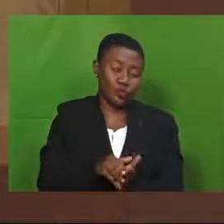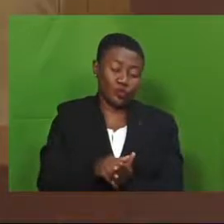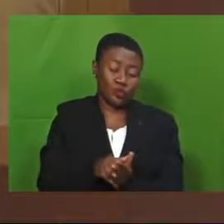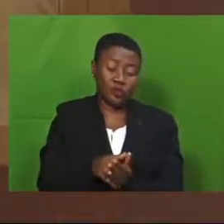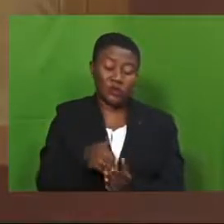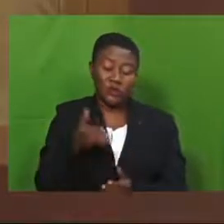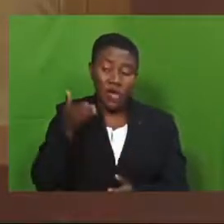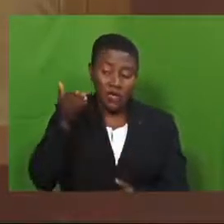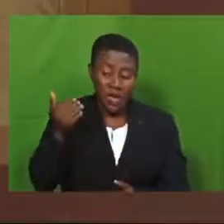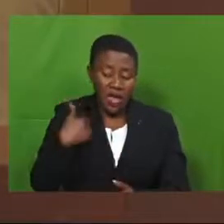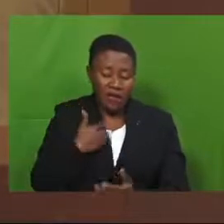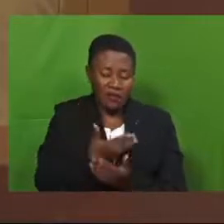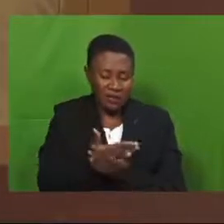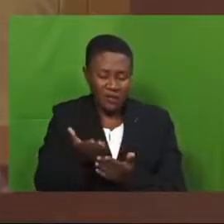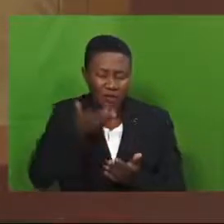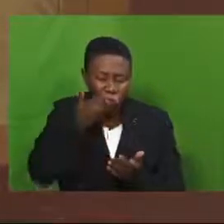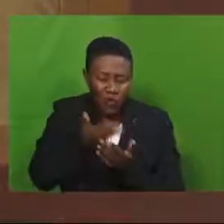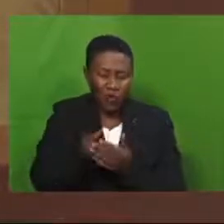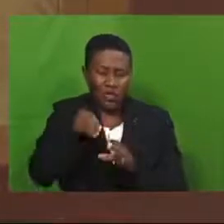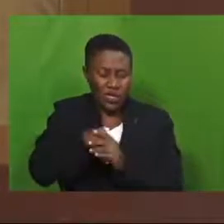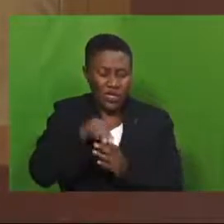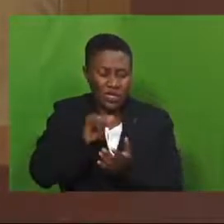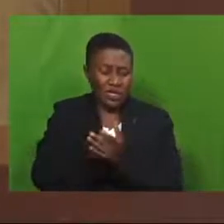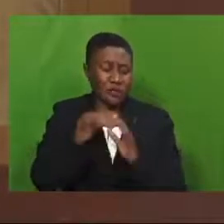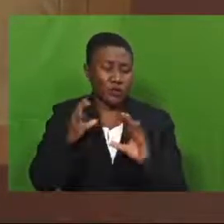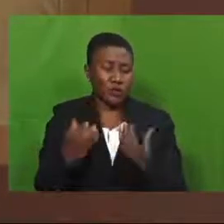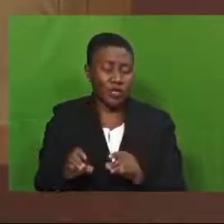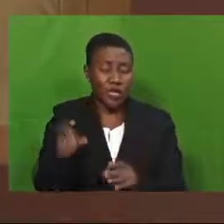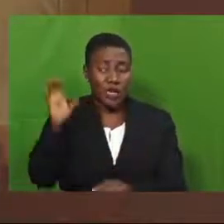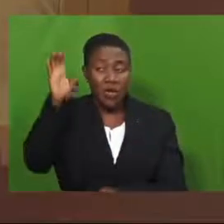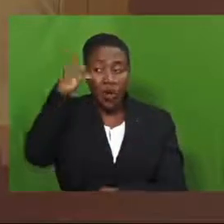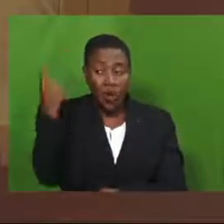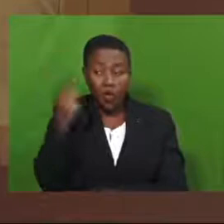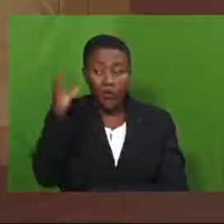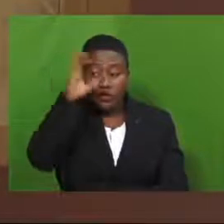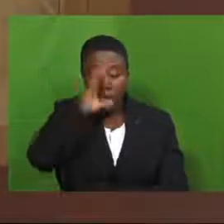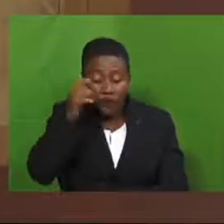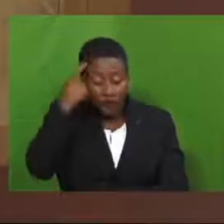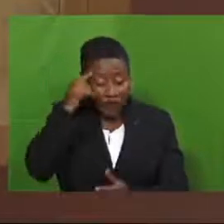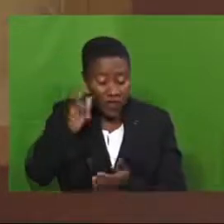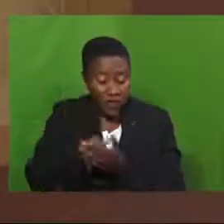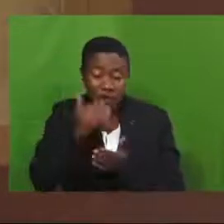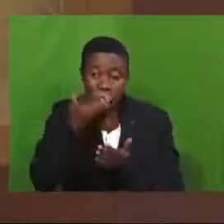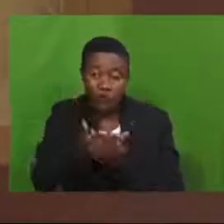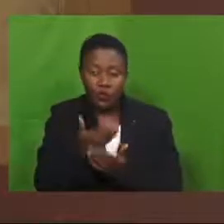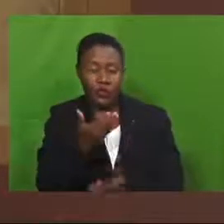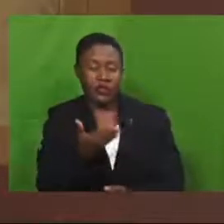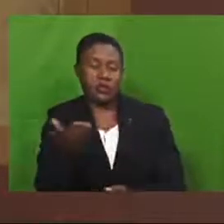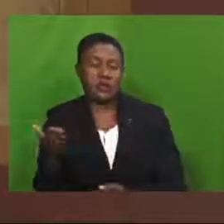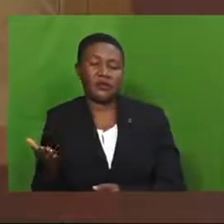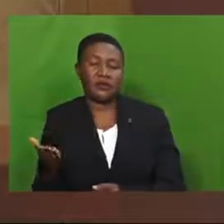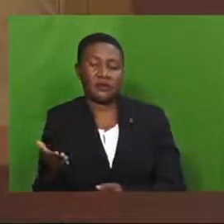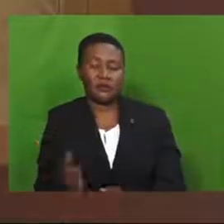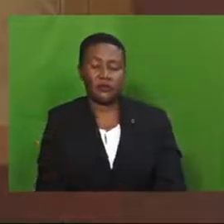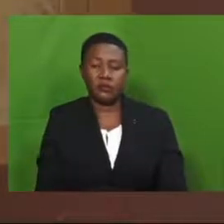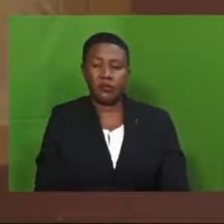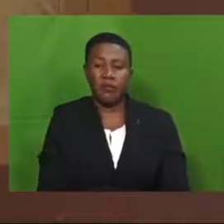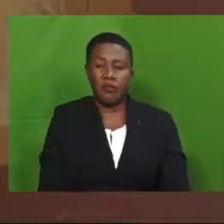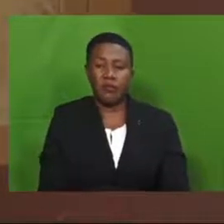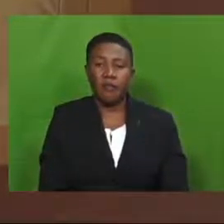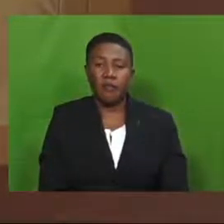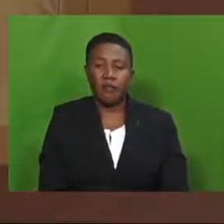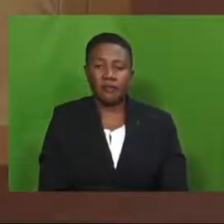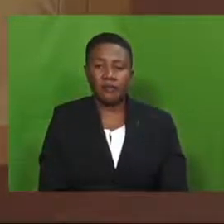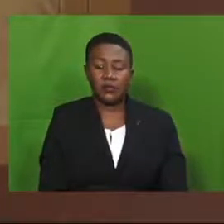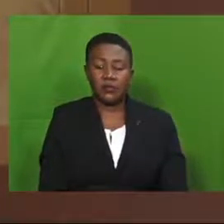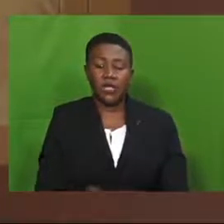something good in the community. Look for what is good. When you find that, you build on it. And Mr. Speaker, that was